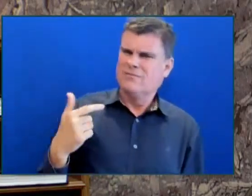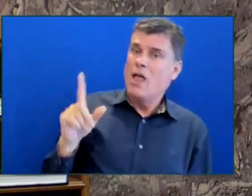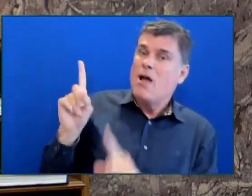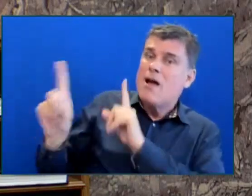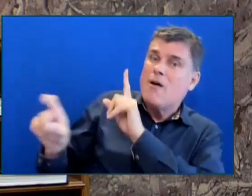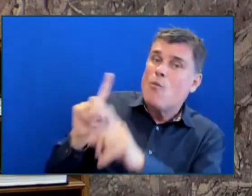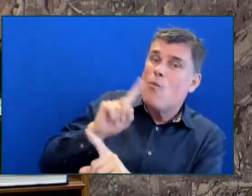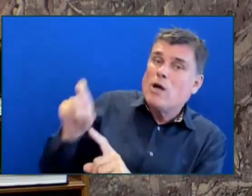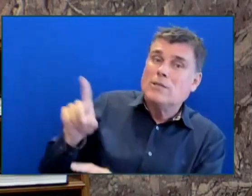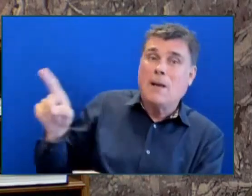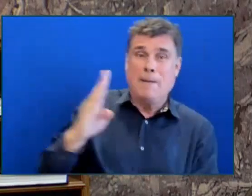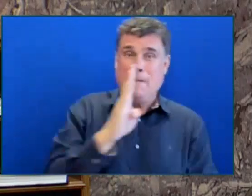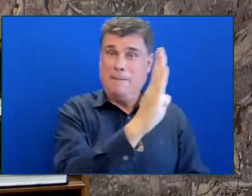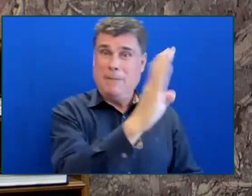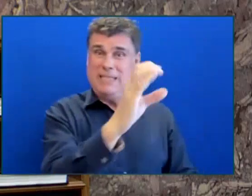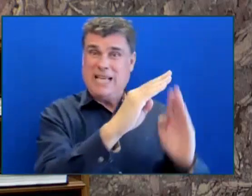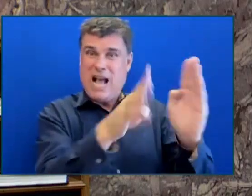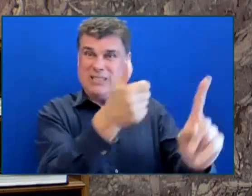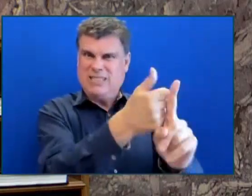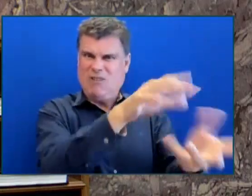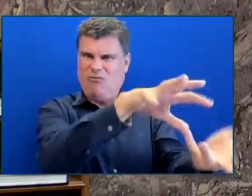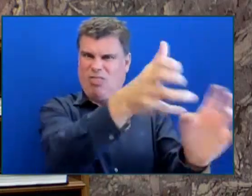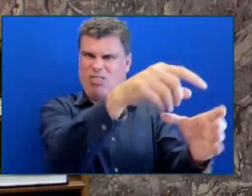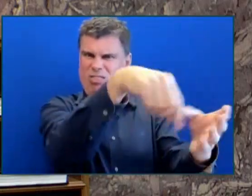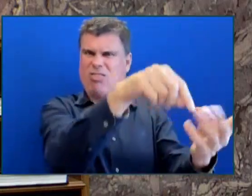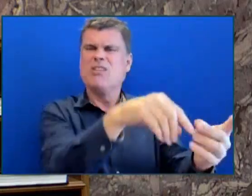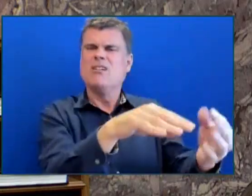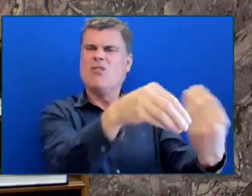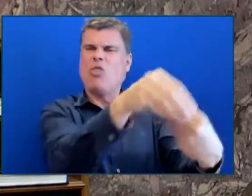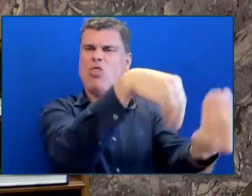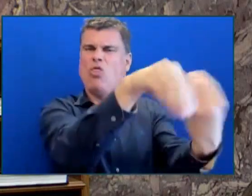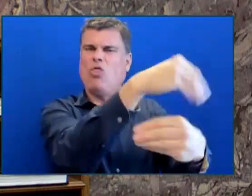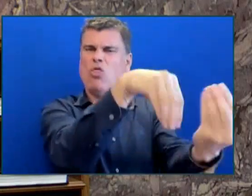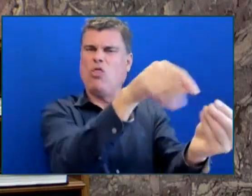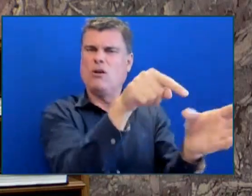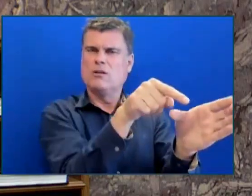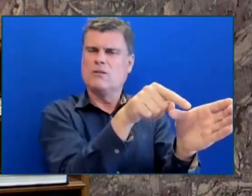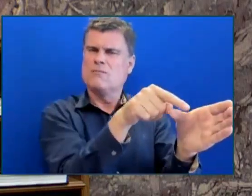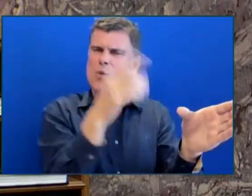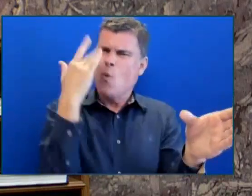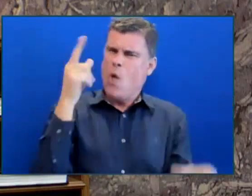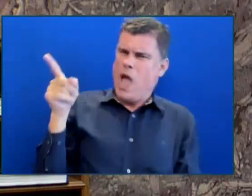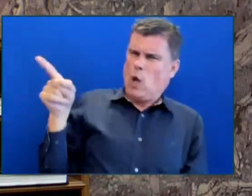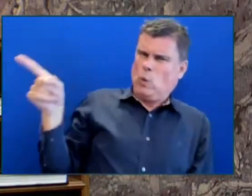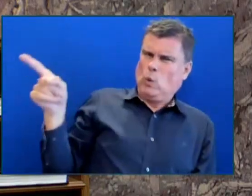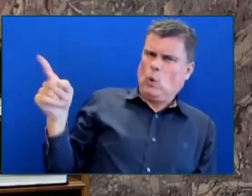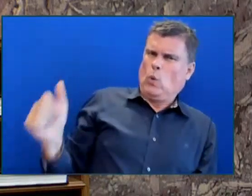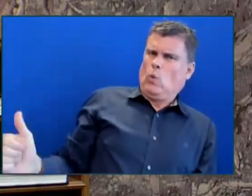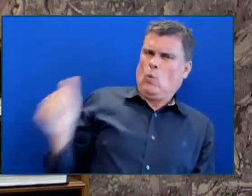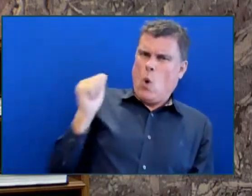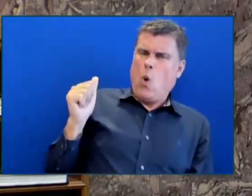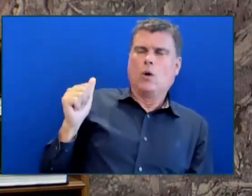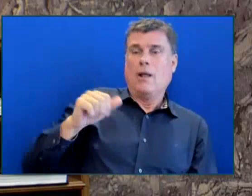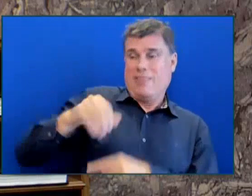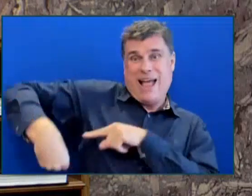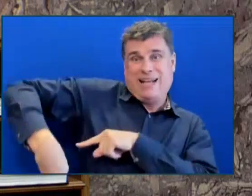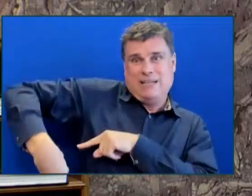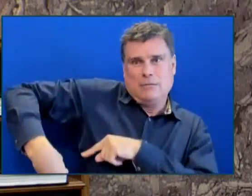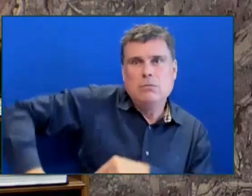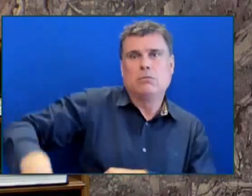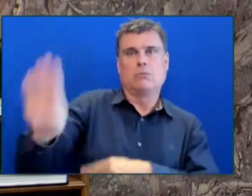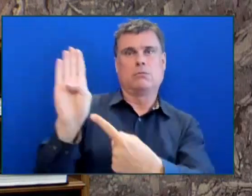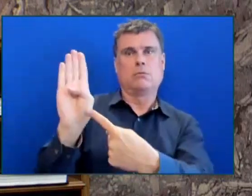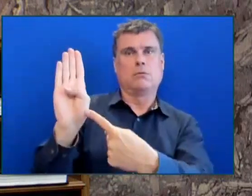answers, why won't this Premier release that report and give the public the opportunity to see the full scale of the disaster that